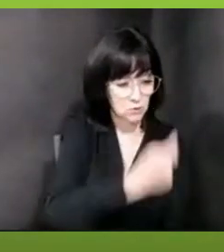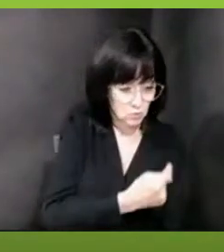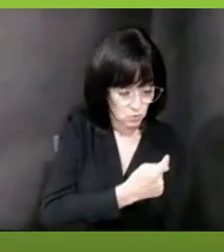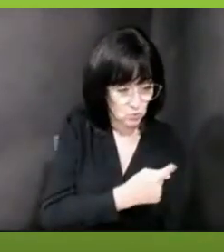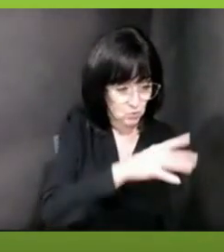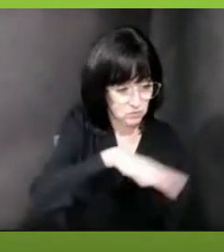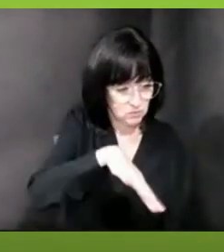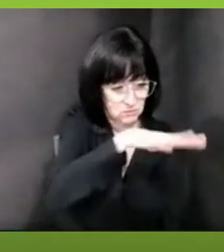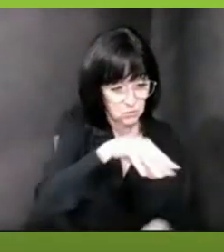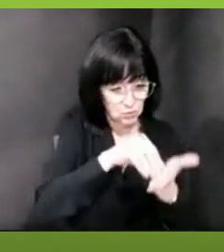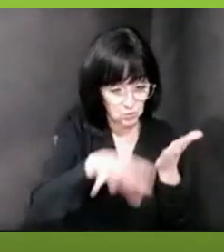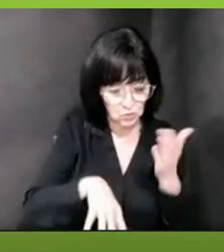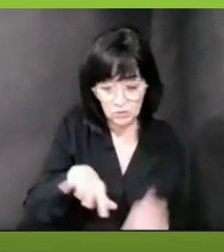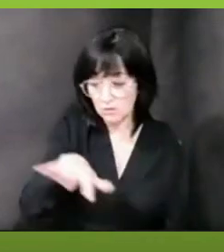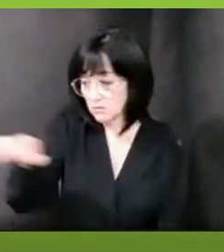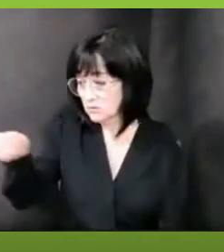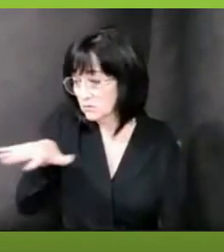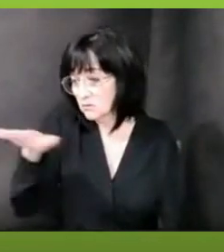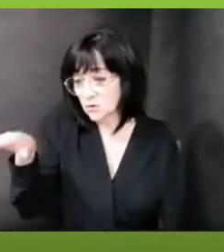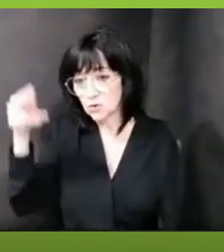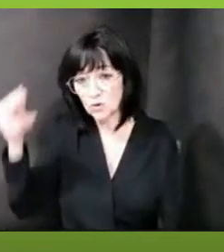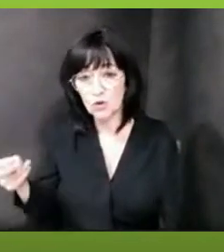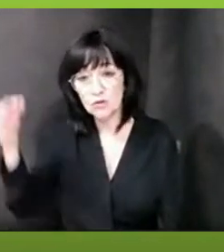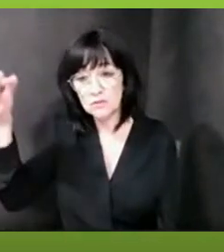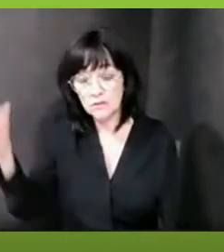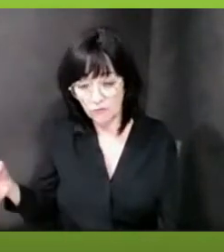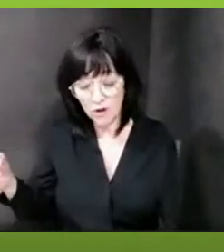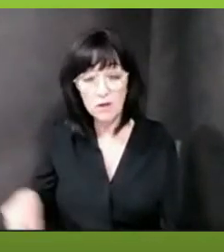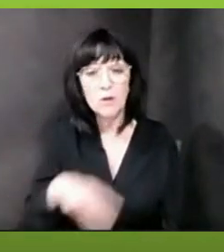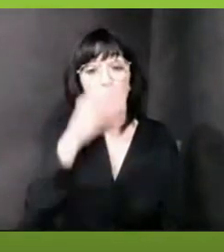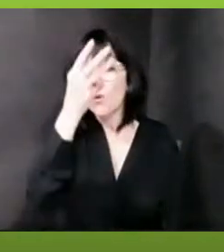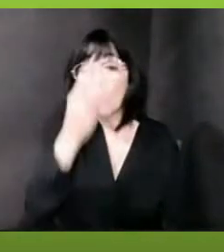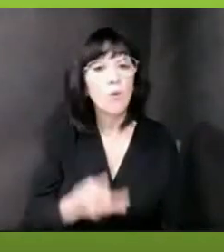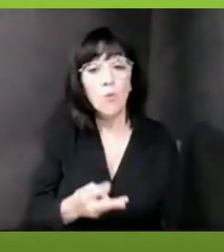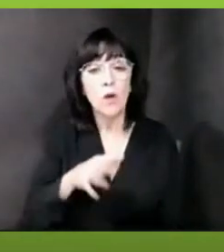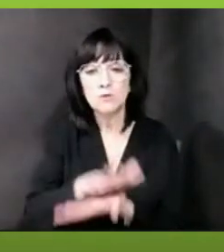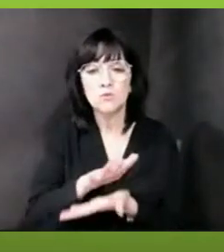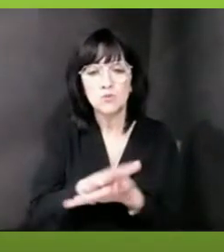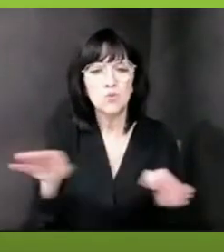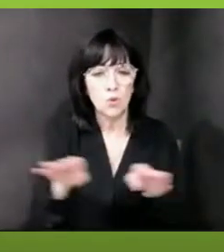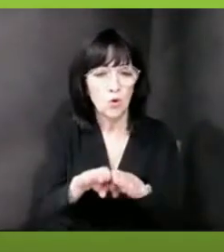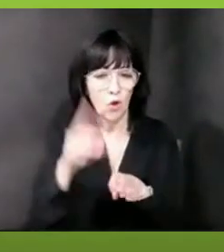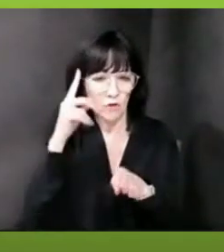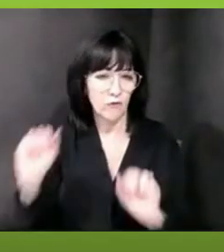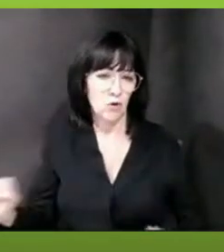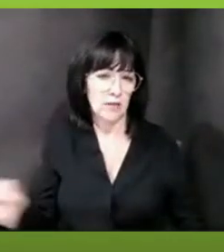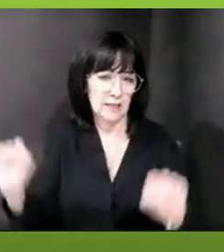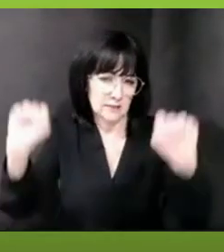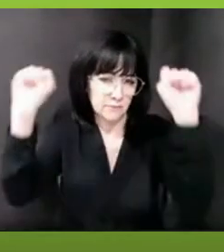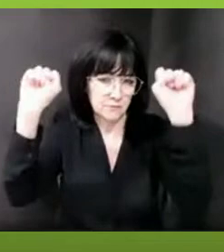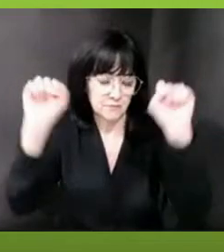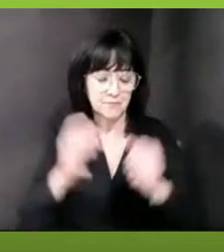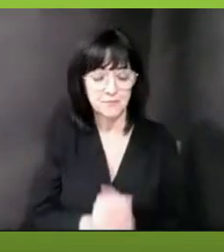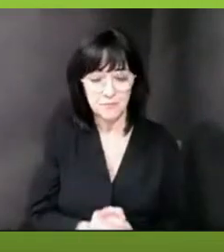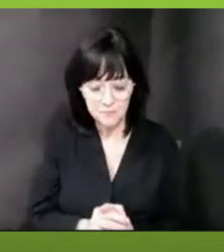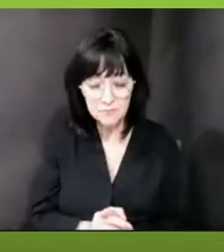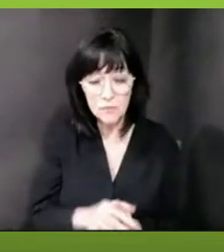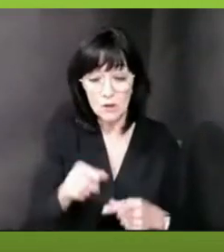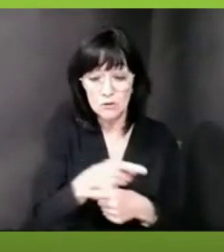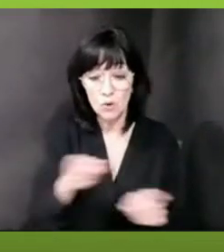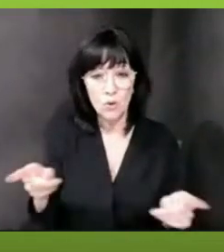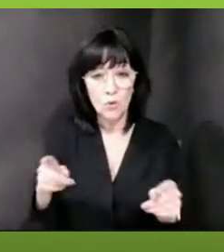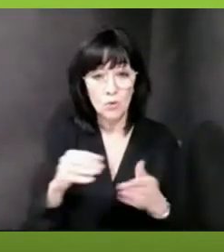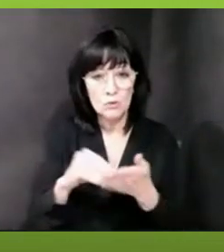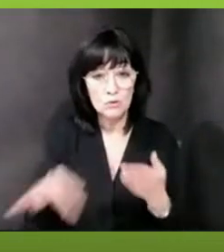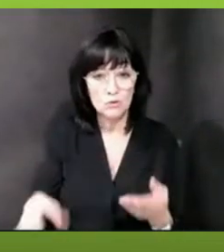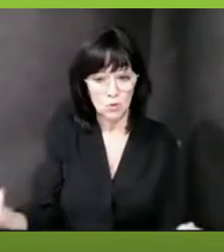building's closed for cleaning. So they get to see us and they look to us for safety. So going